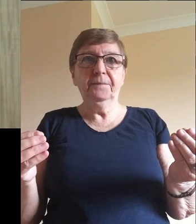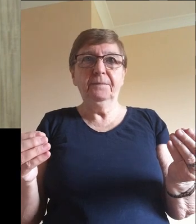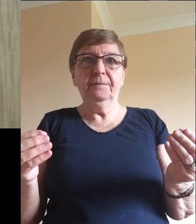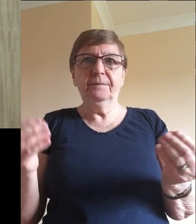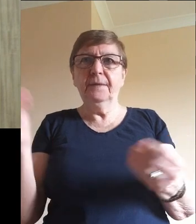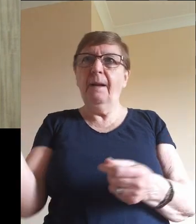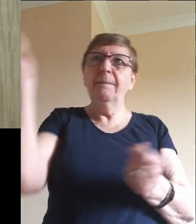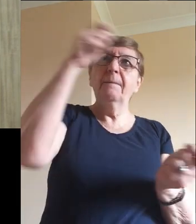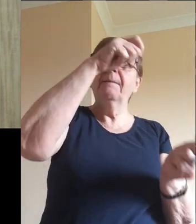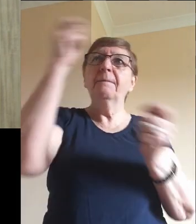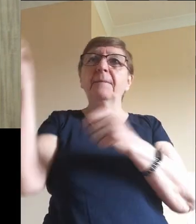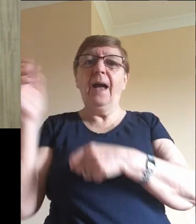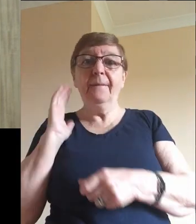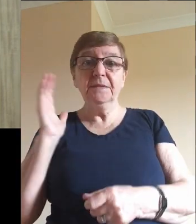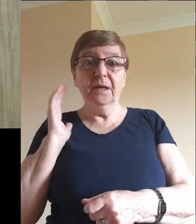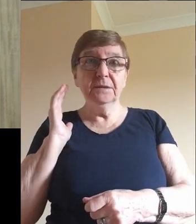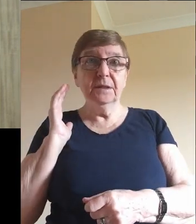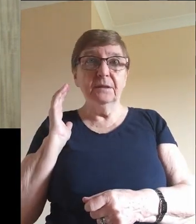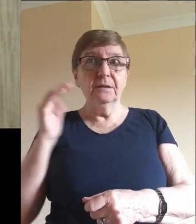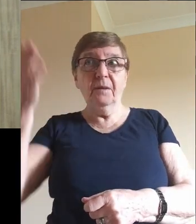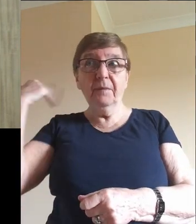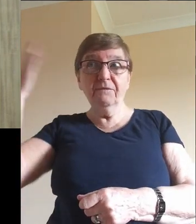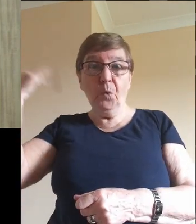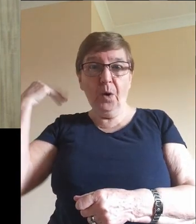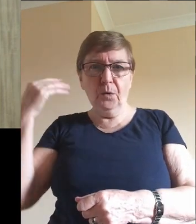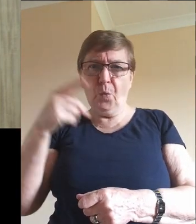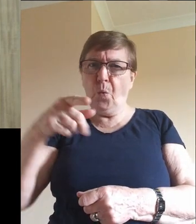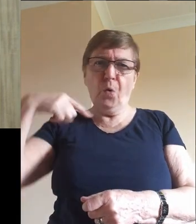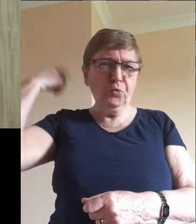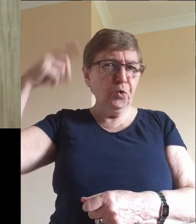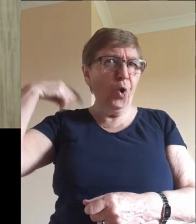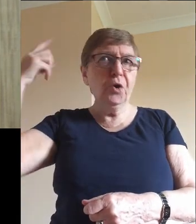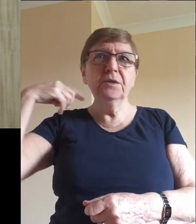Palm Sunday, by contrast, as I said, was noisy. But